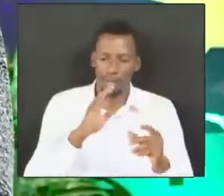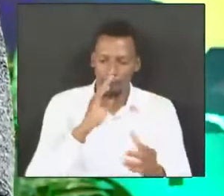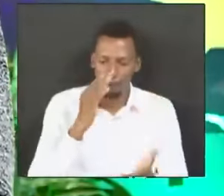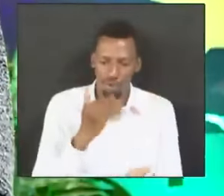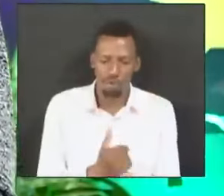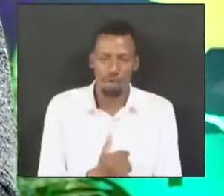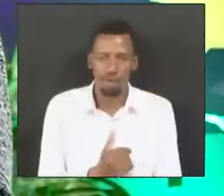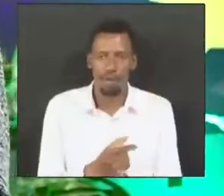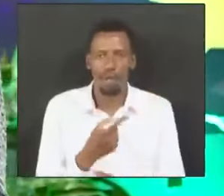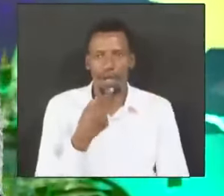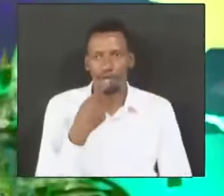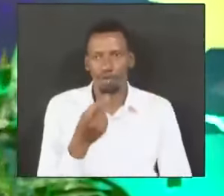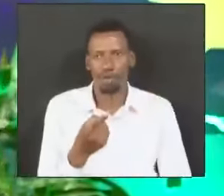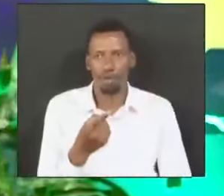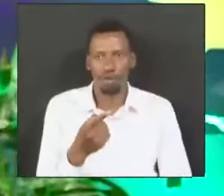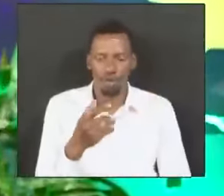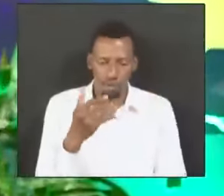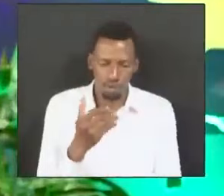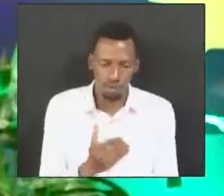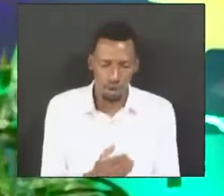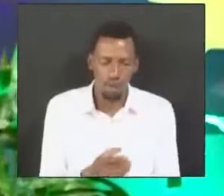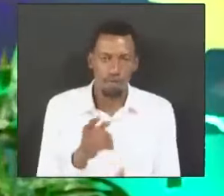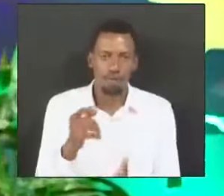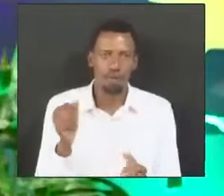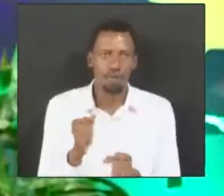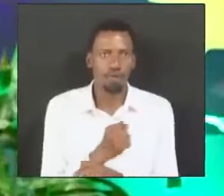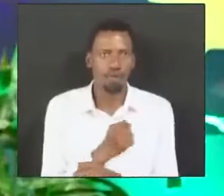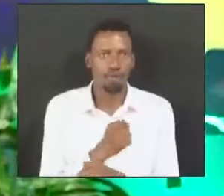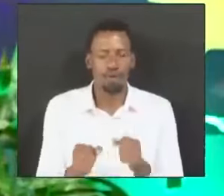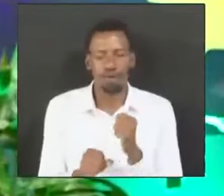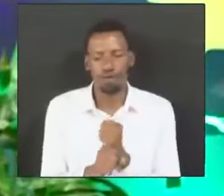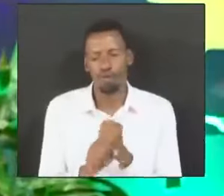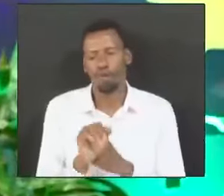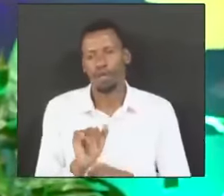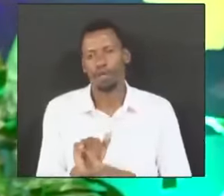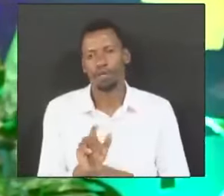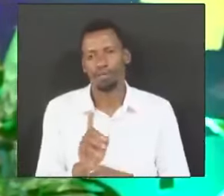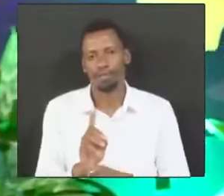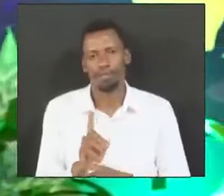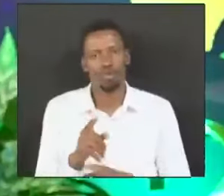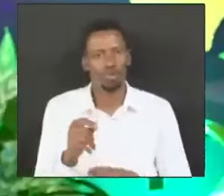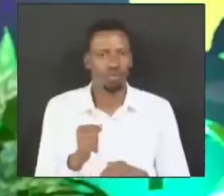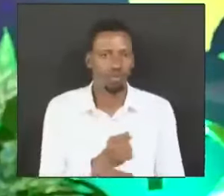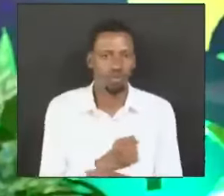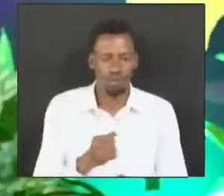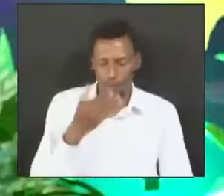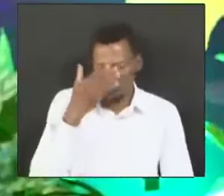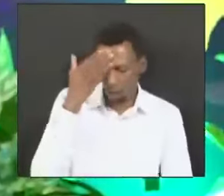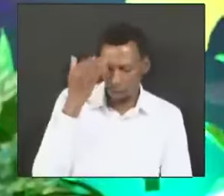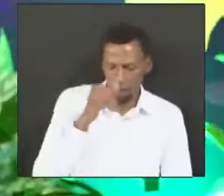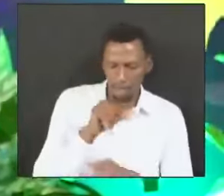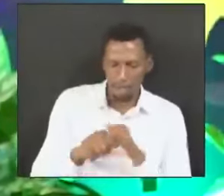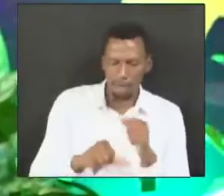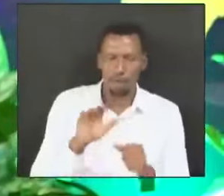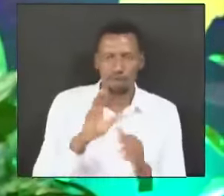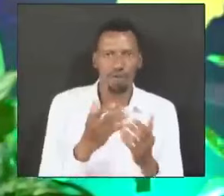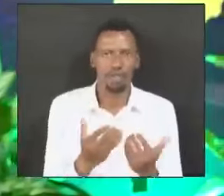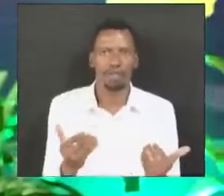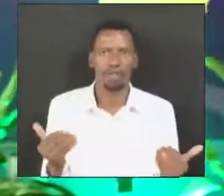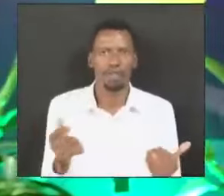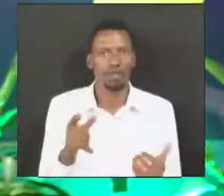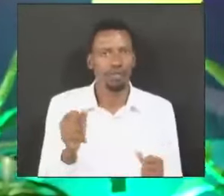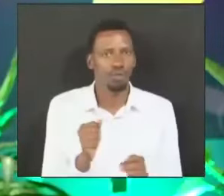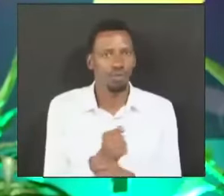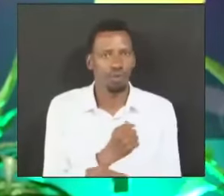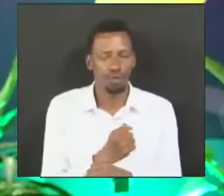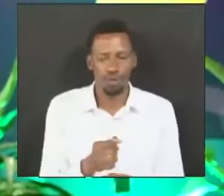and told, "Stop! You cannot do this. You cannot forget about your children. You cannot